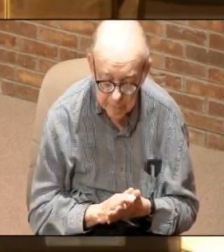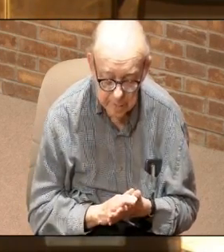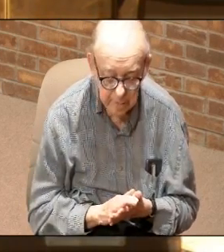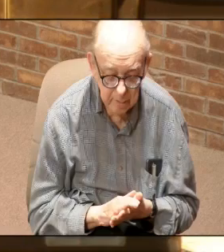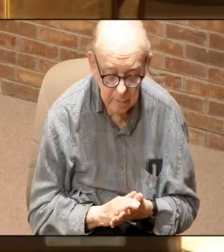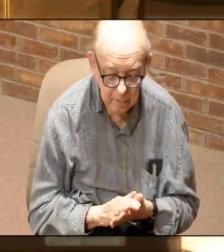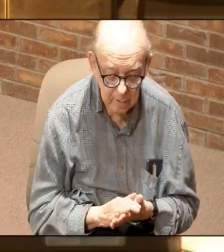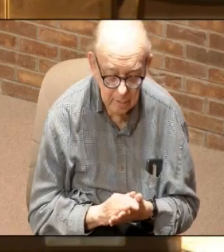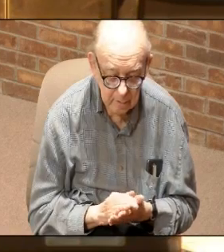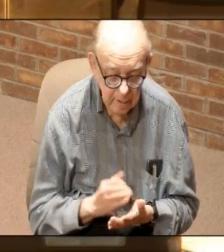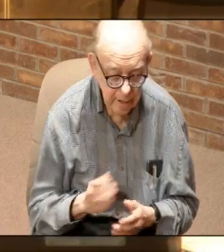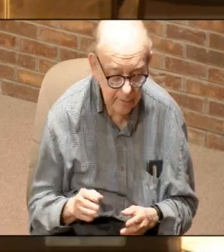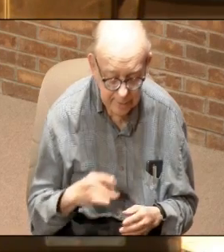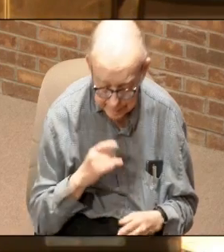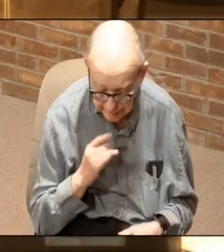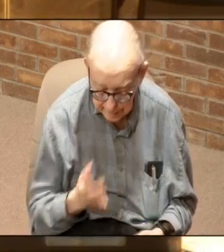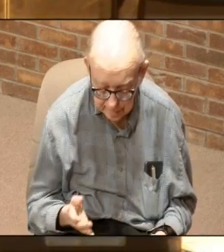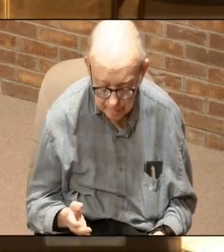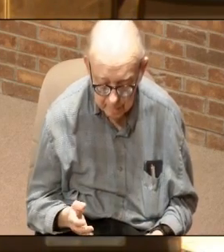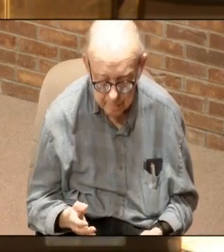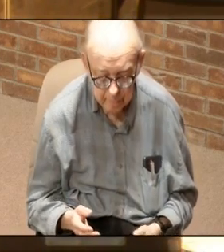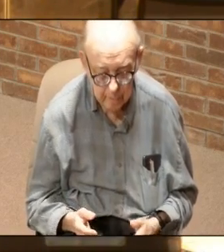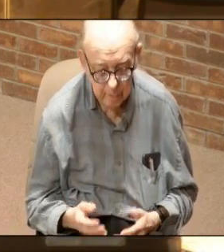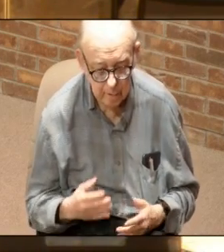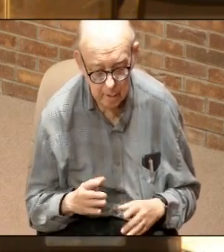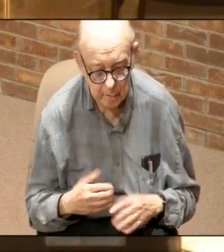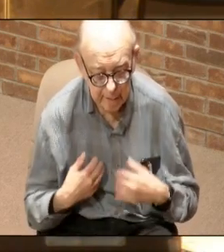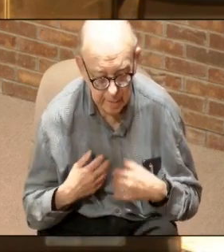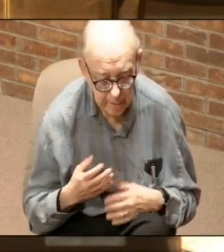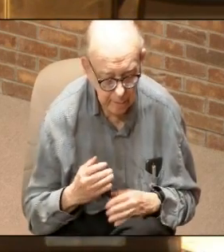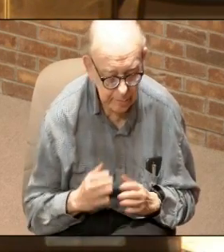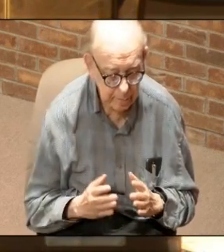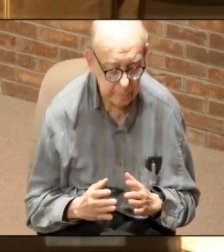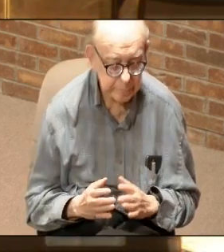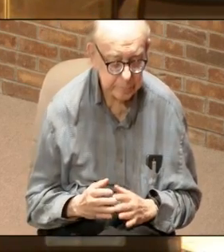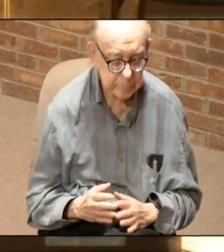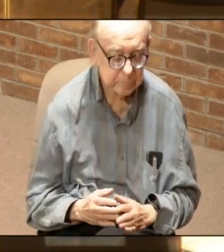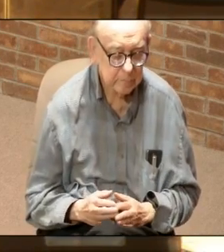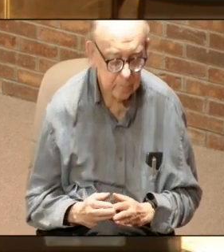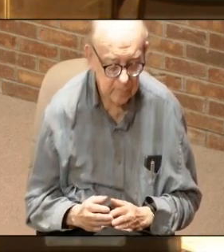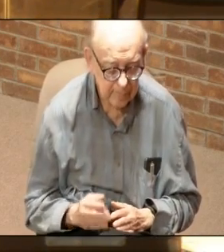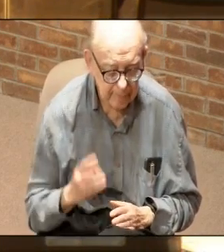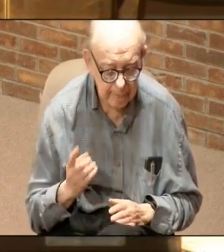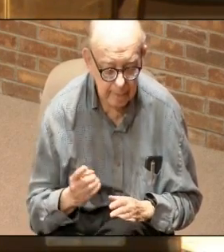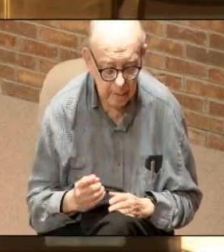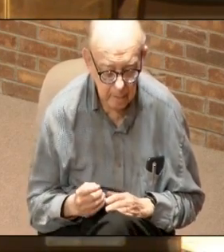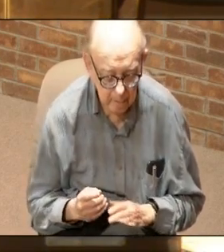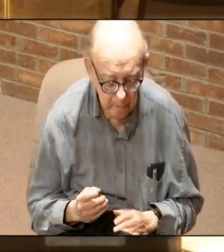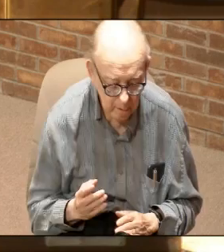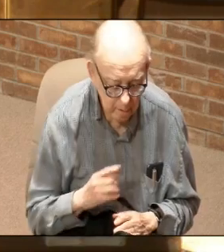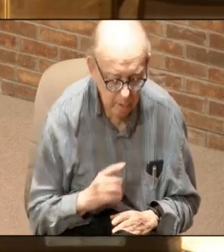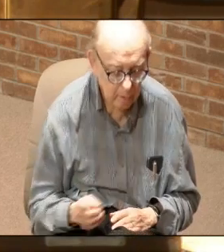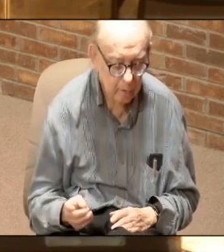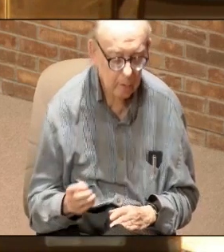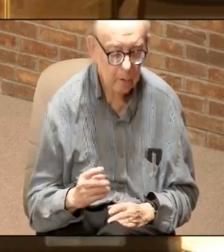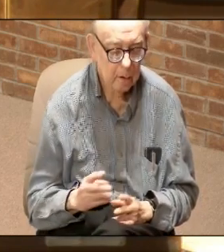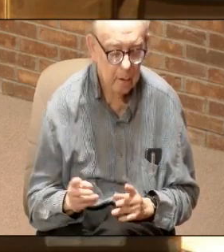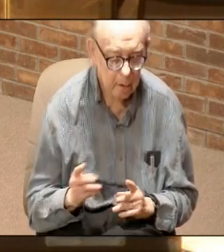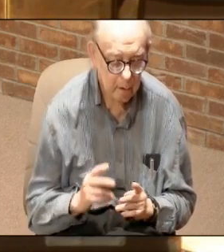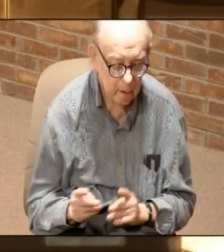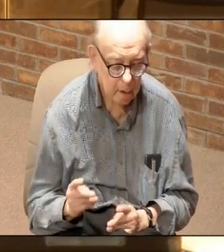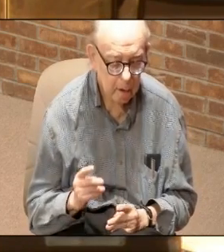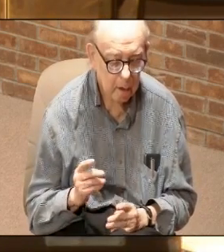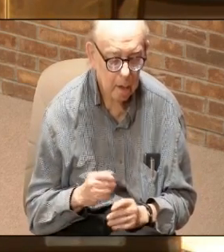kids. But he's got this house. And you think that sometimes those are the people